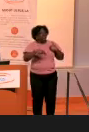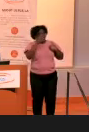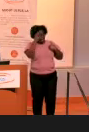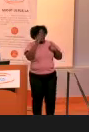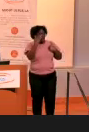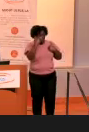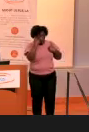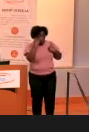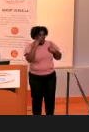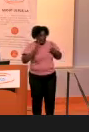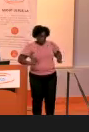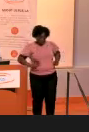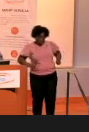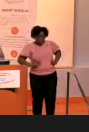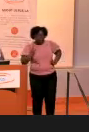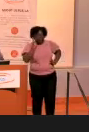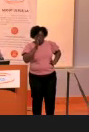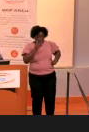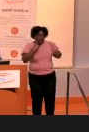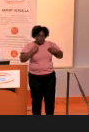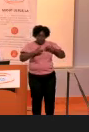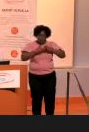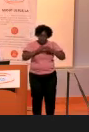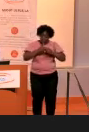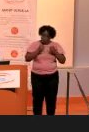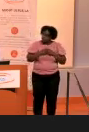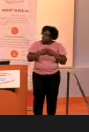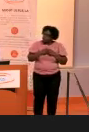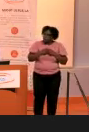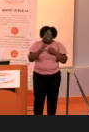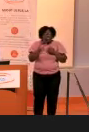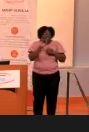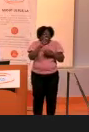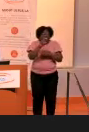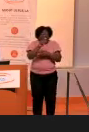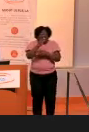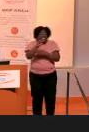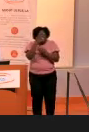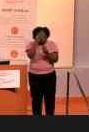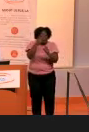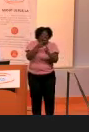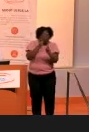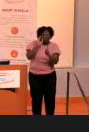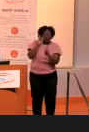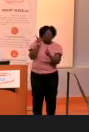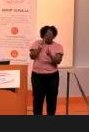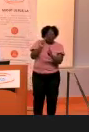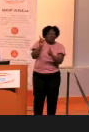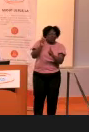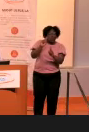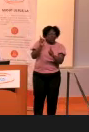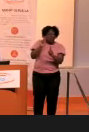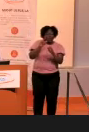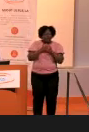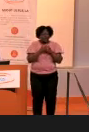involvement. So this data comes from a really large, what we call inception cohort. So